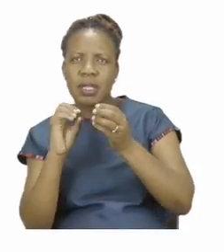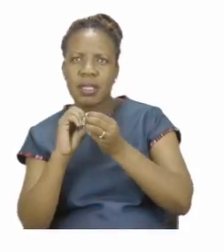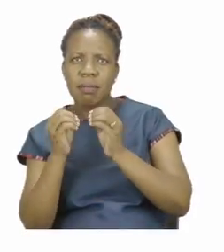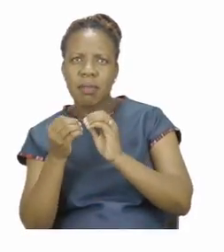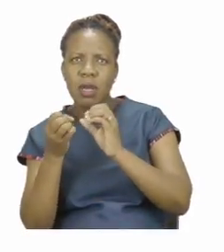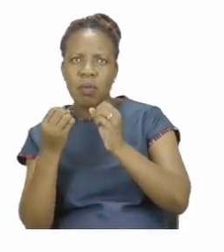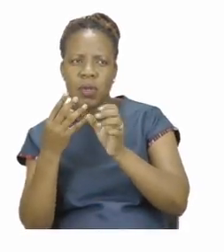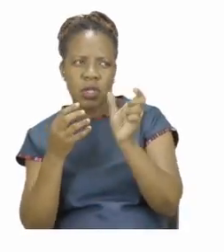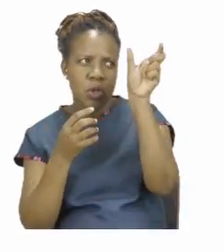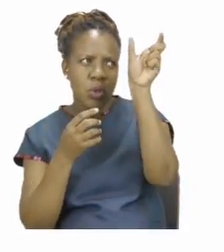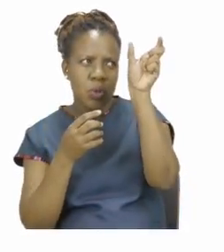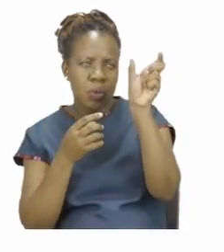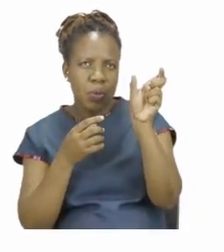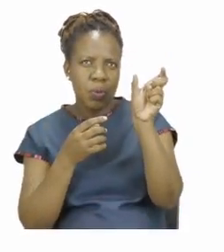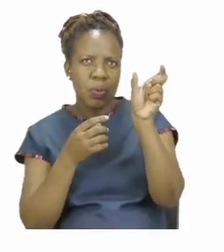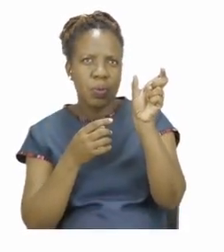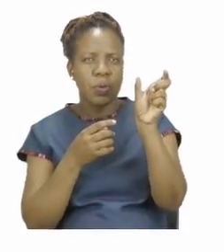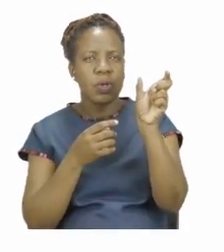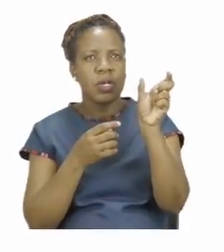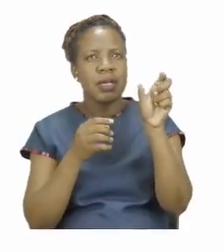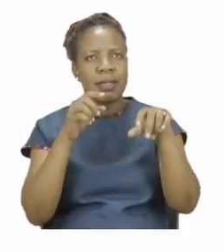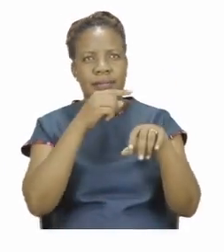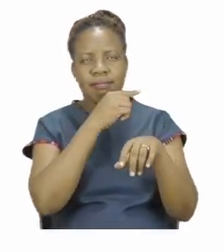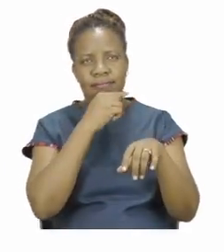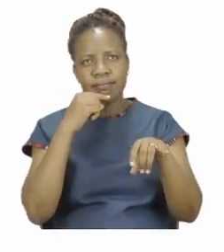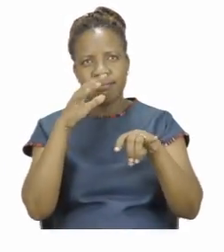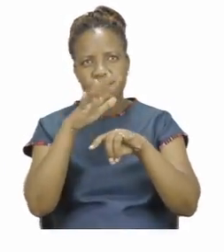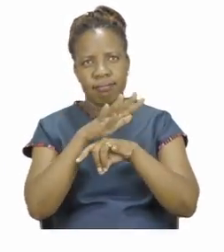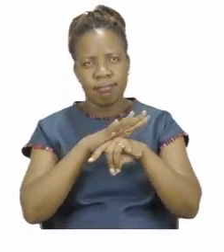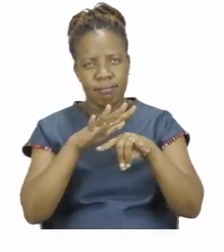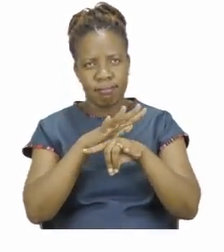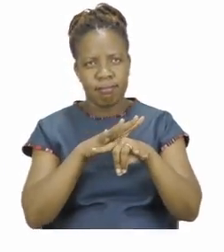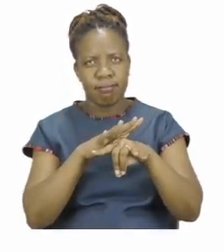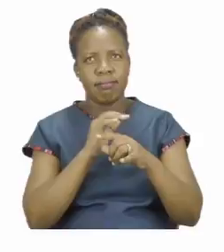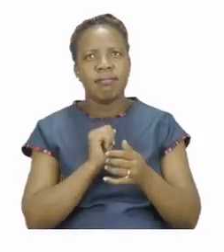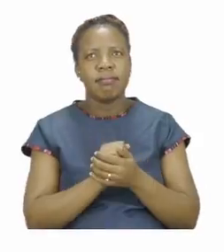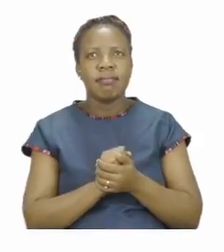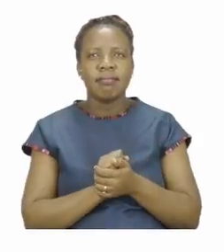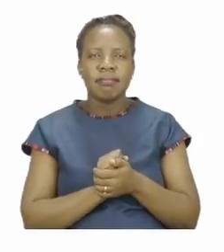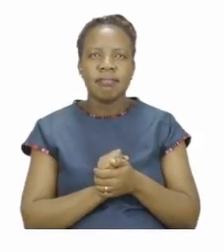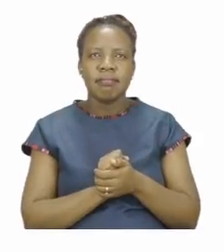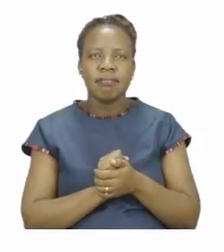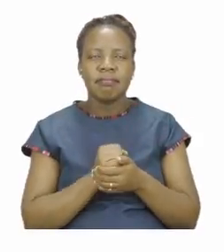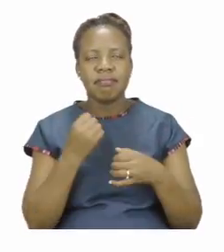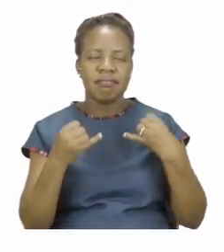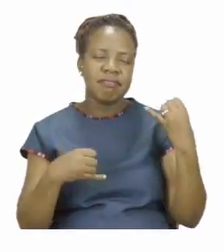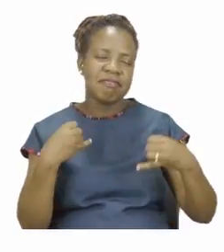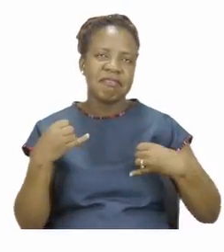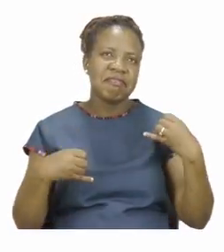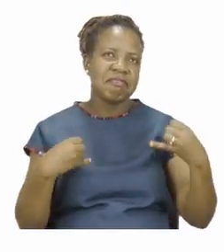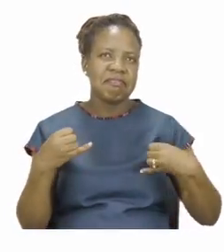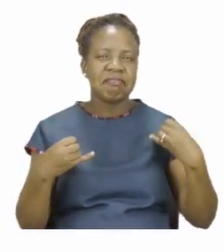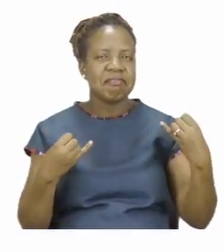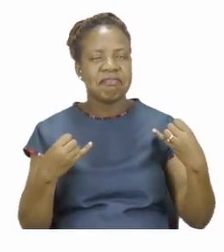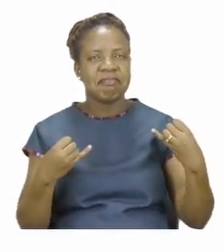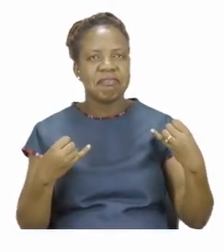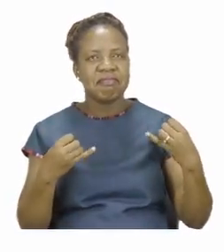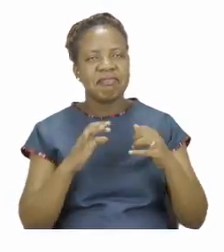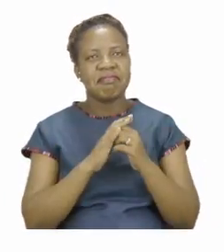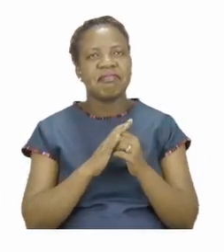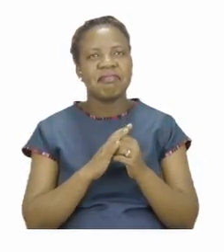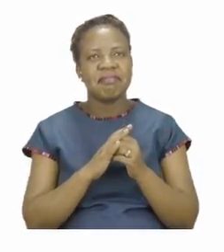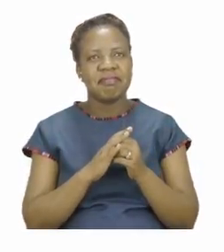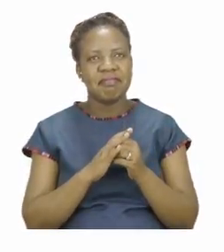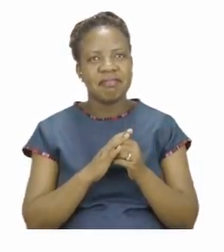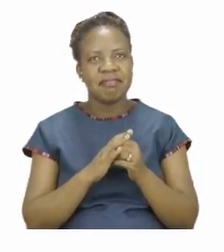tens. Pay attention to what answer they would like. Have fun with the data handling. Have fun also